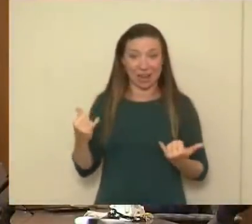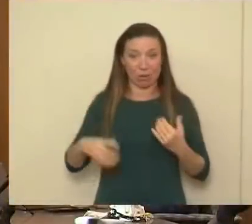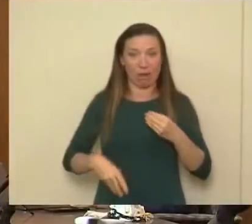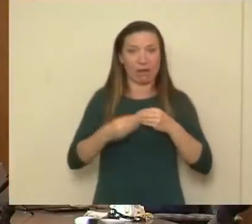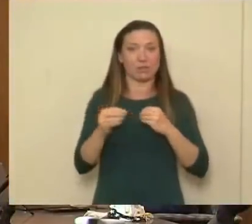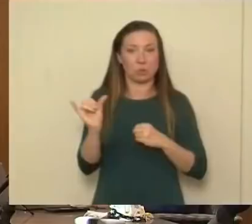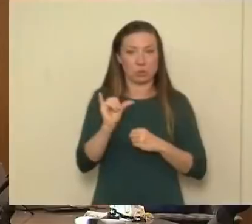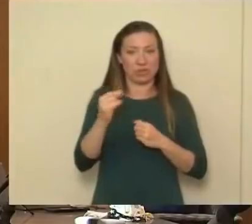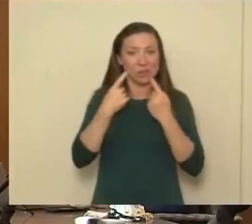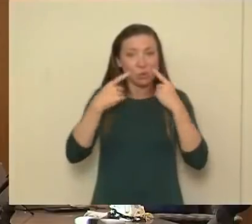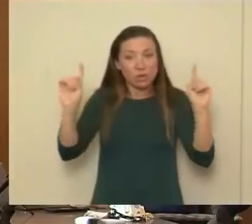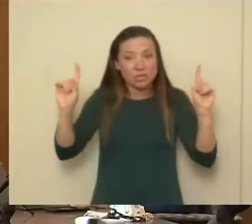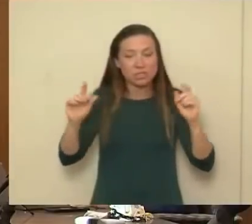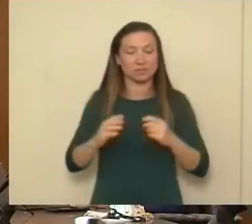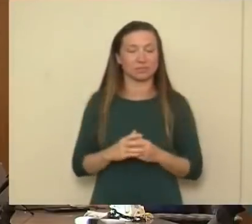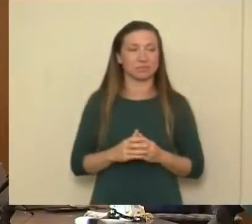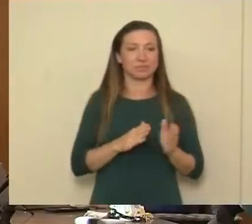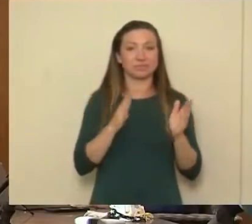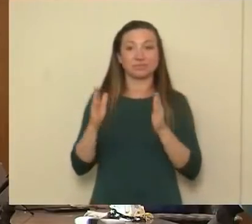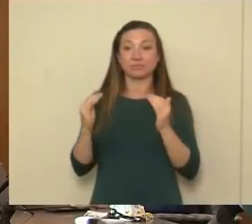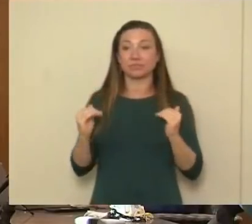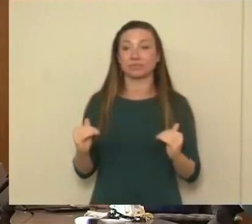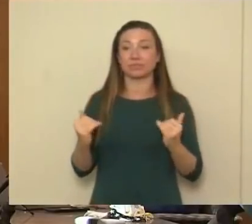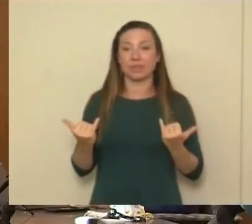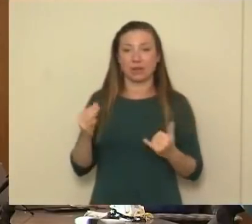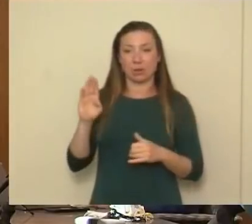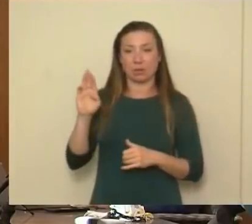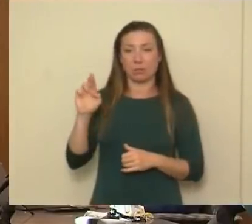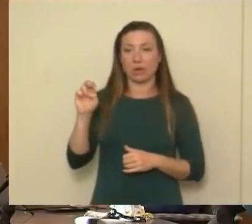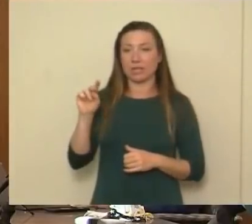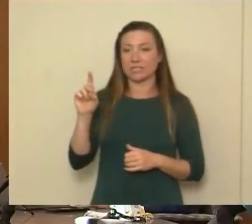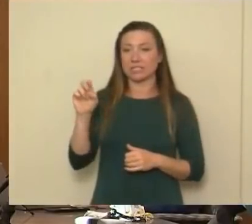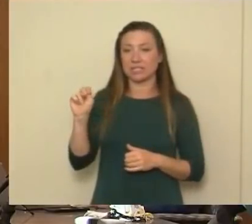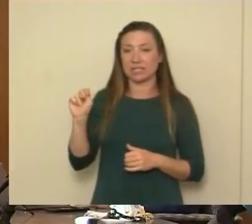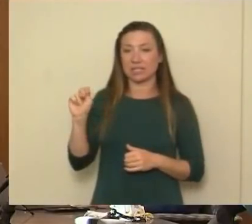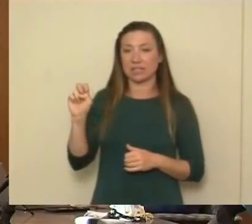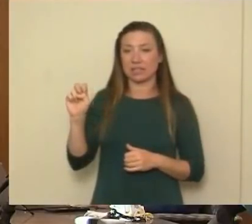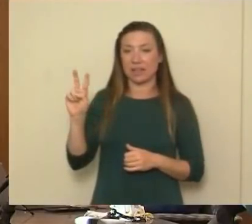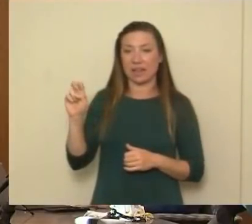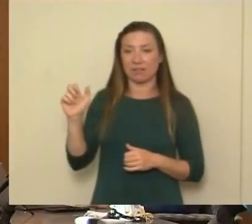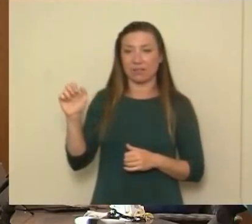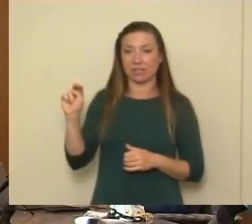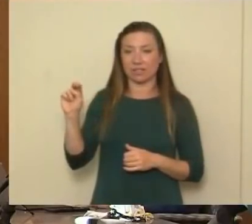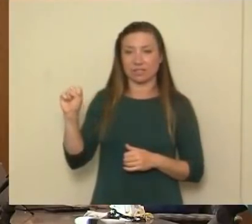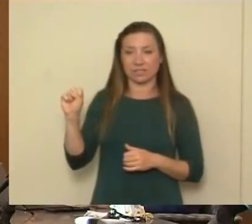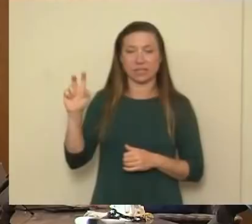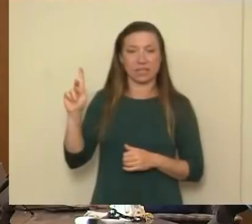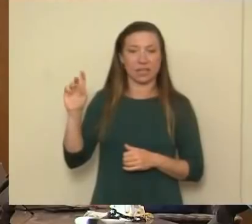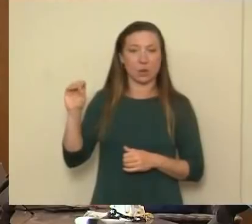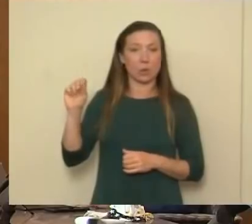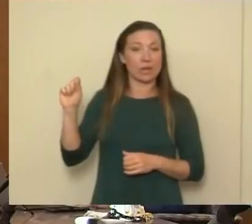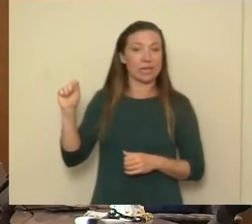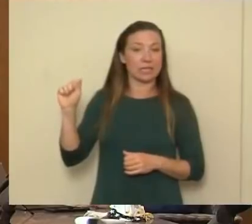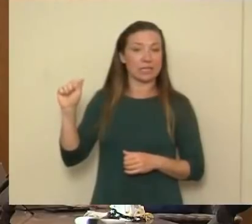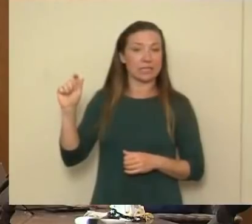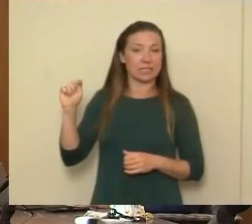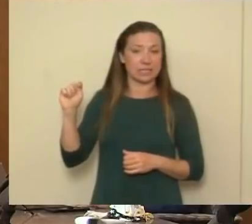Thank you, Governor. Next, I'll go to Brandon Evans with KRQE. Brandon, you are unmuted. Go ahead and ask your question.